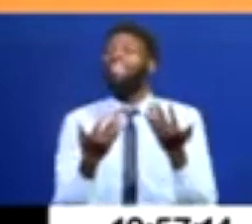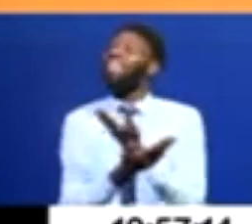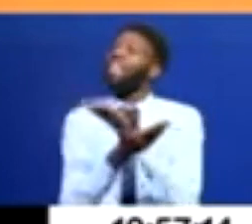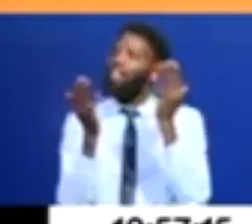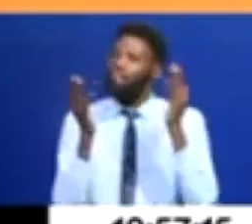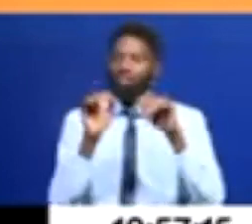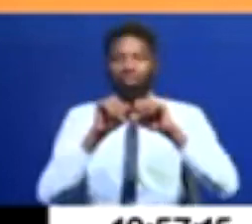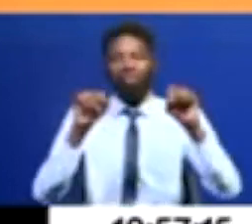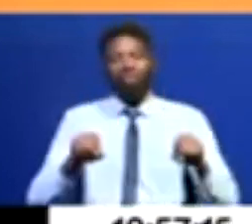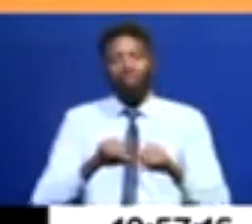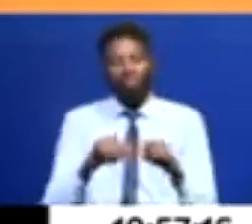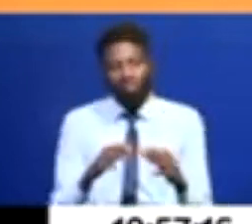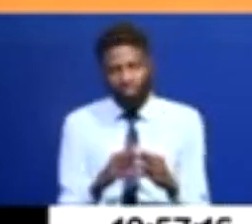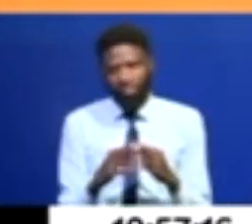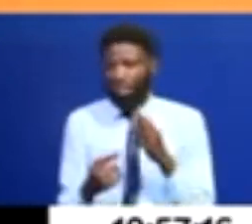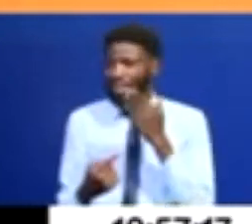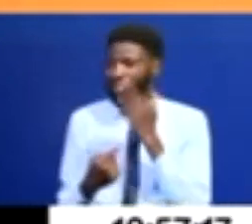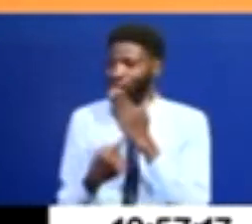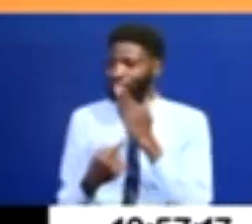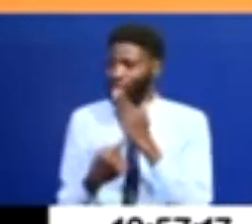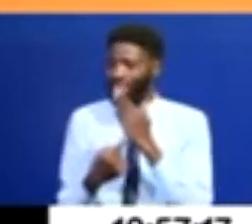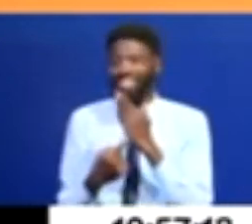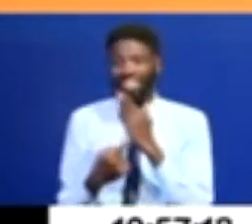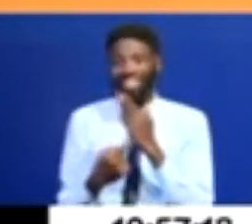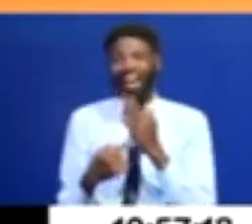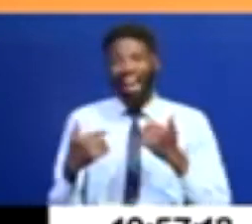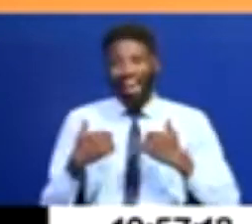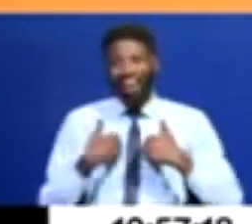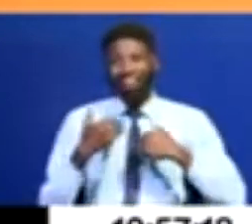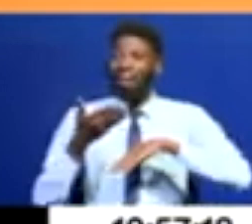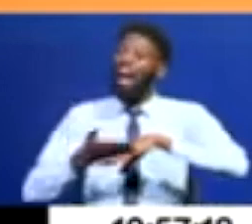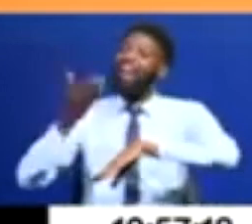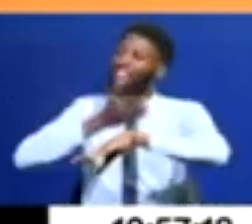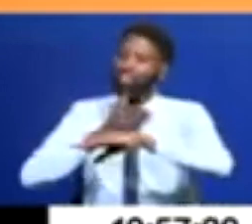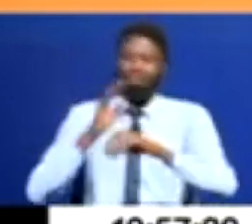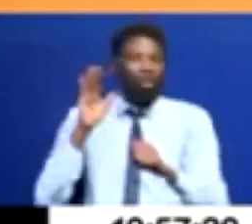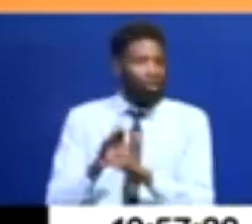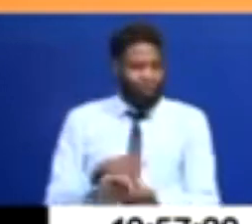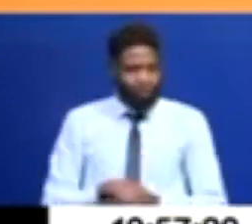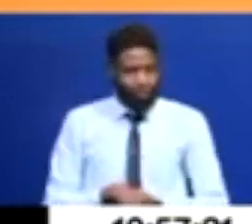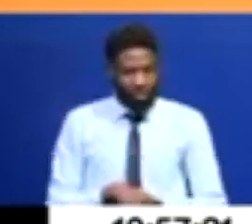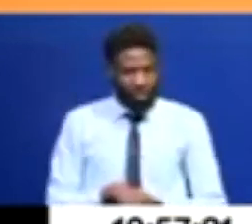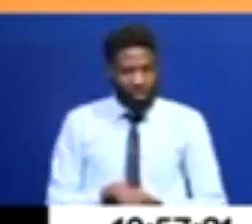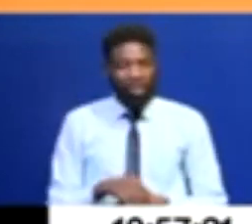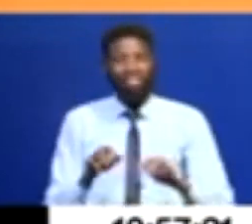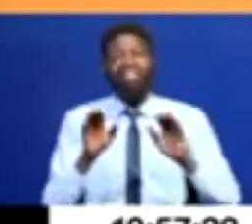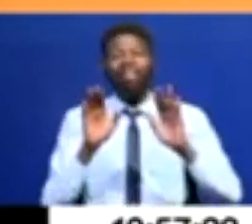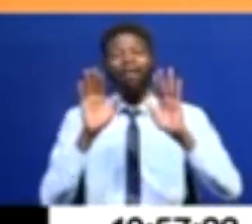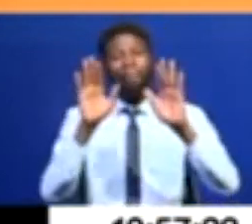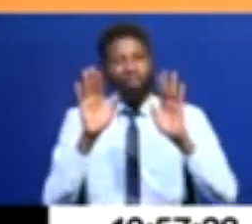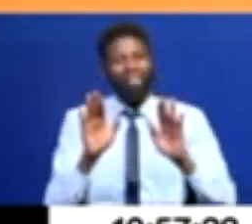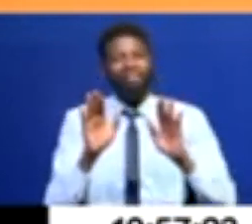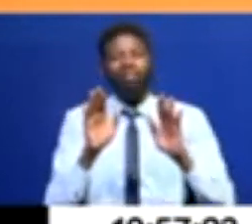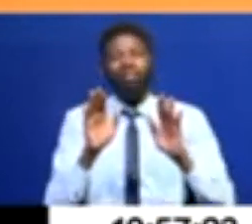there's a lot of advancement in technology, mm-hmm. and it's very important that the KRA is leveraging on